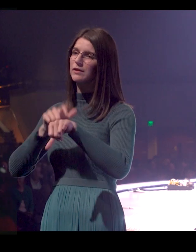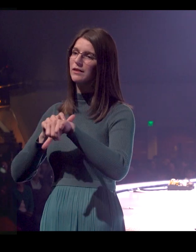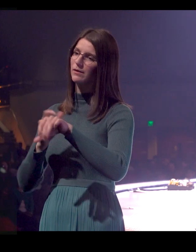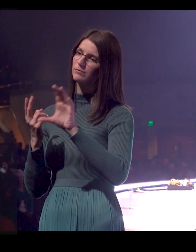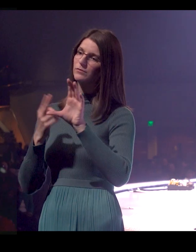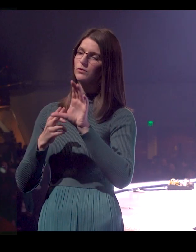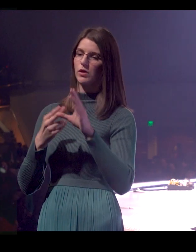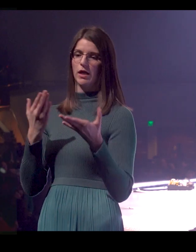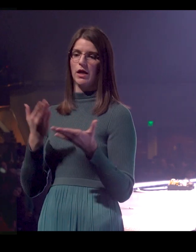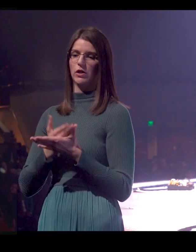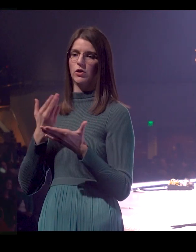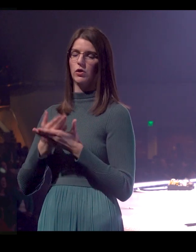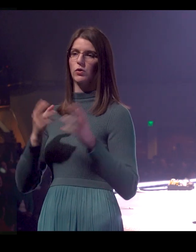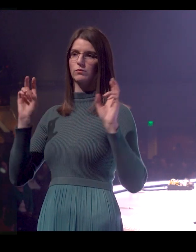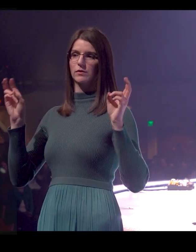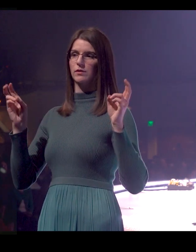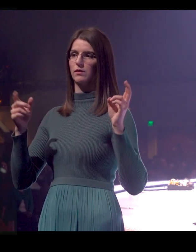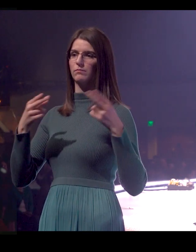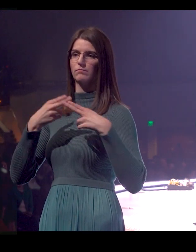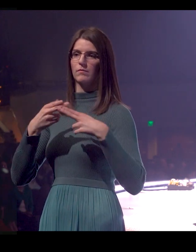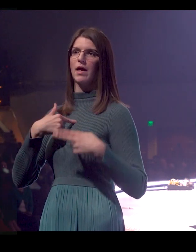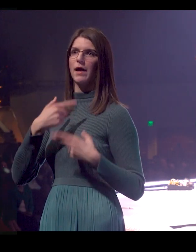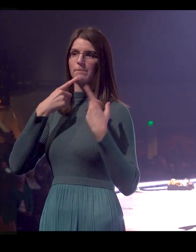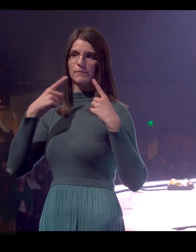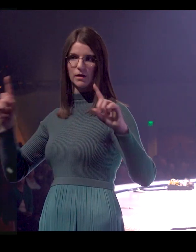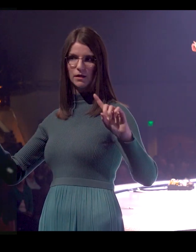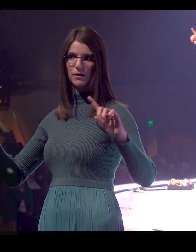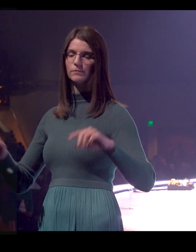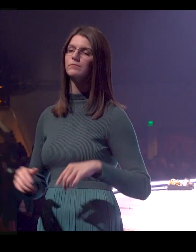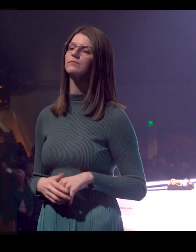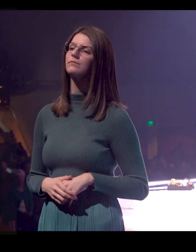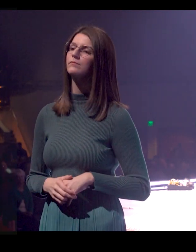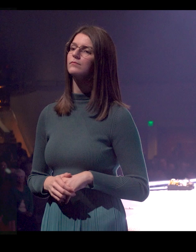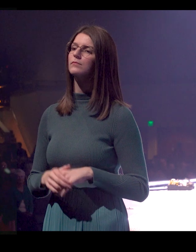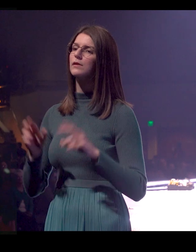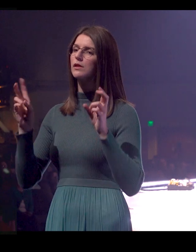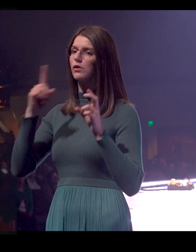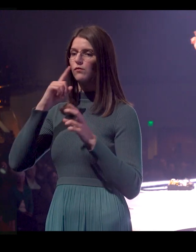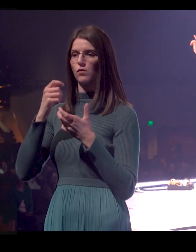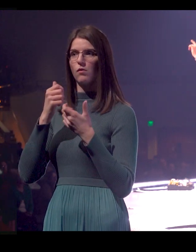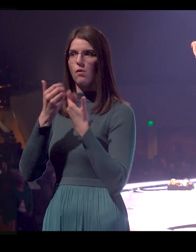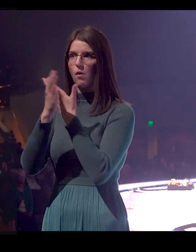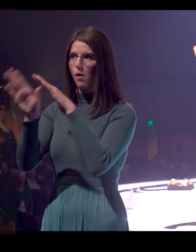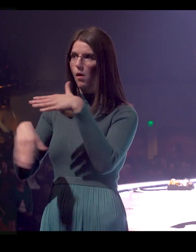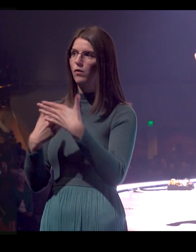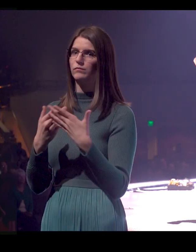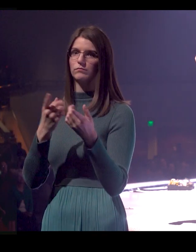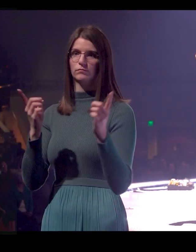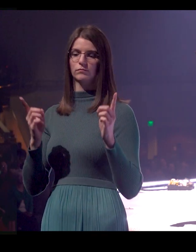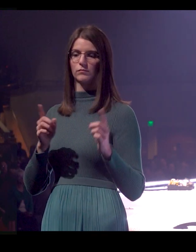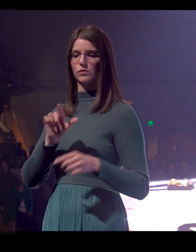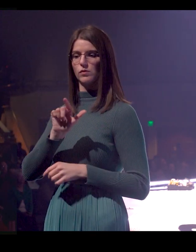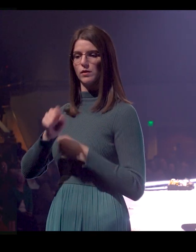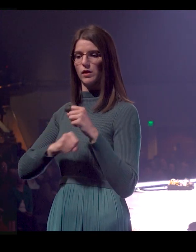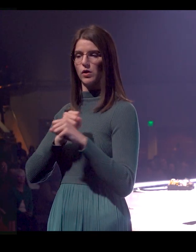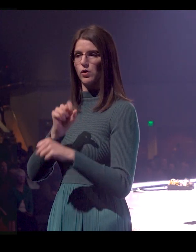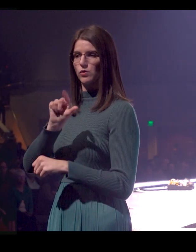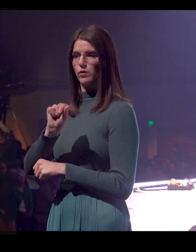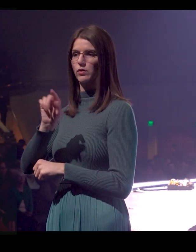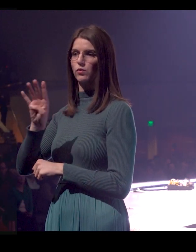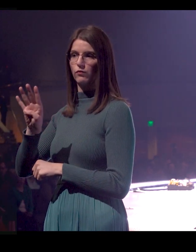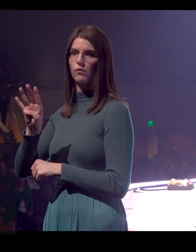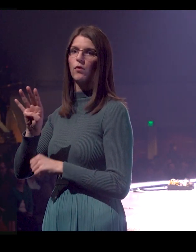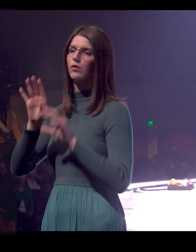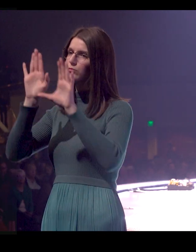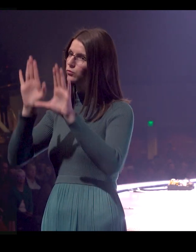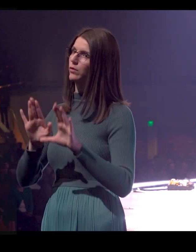series is designed for every single one of us so that we can make 2024 a great year. You're not gonna wanna miss it. But kids,